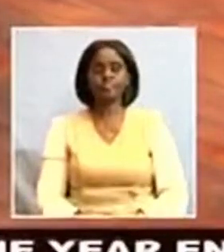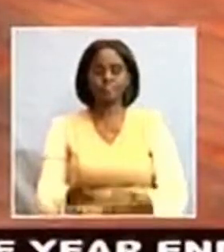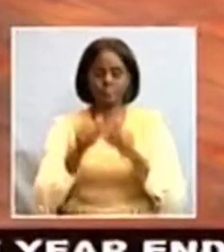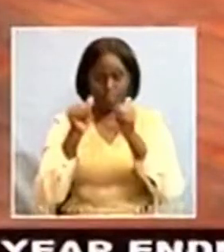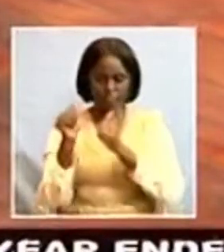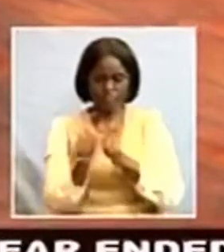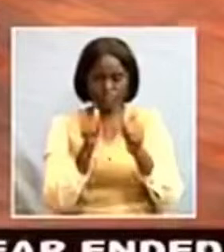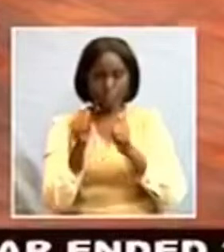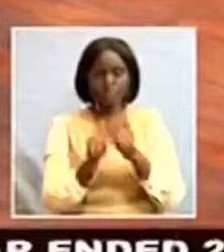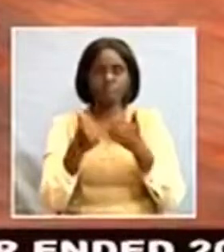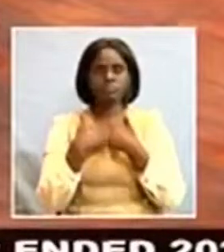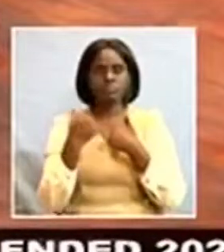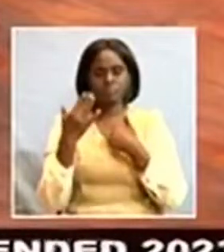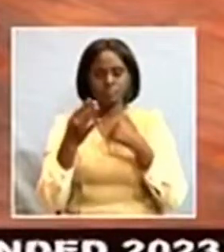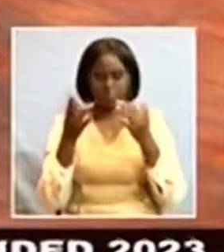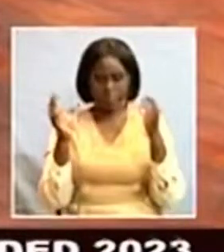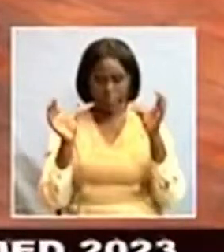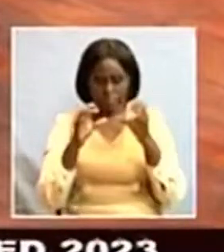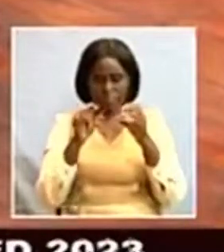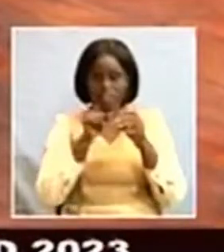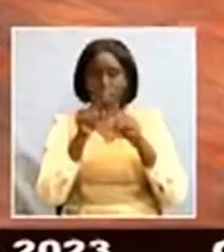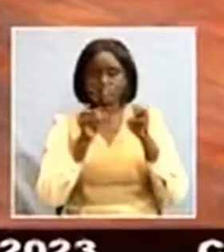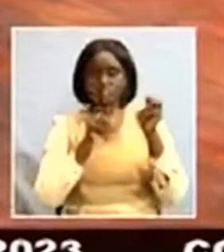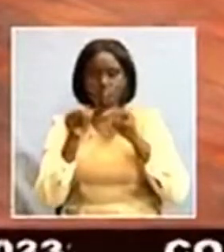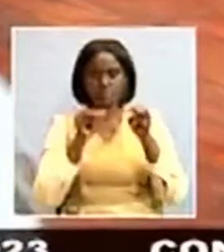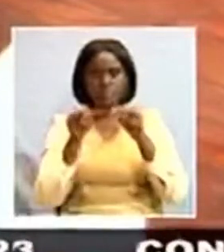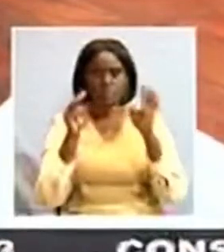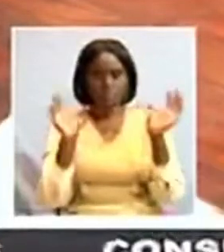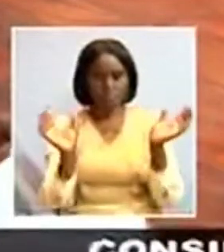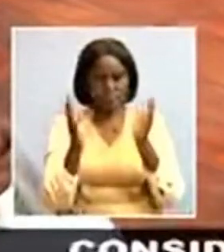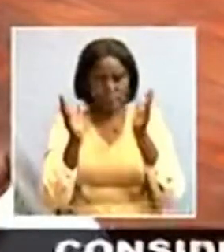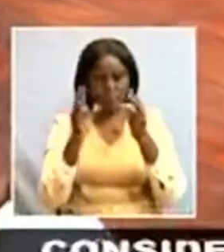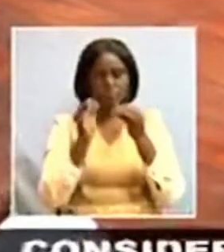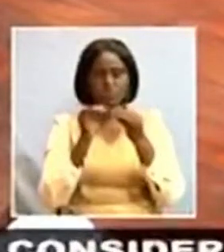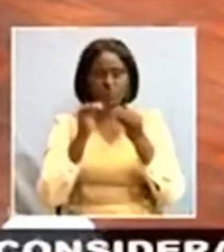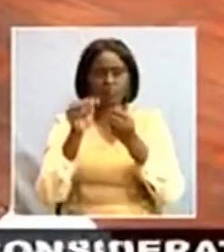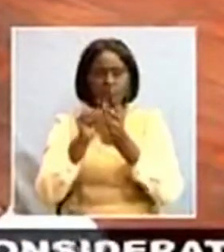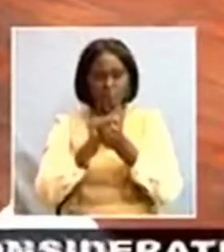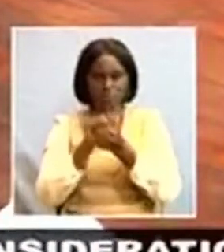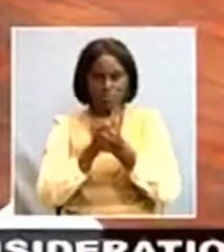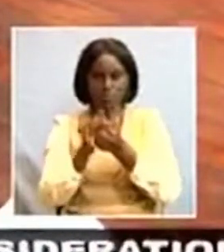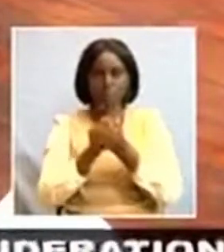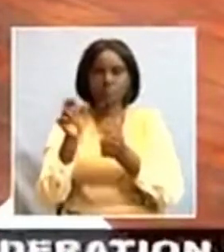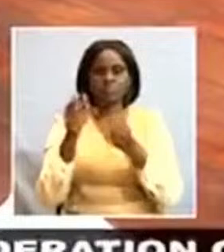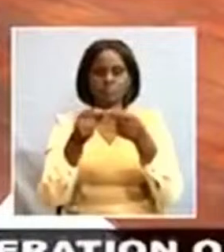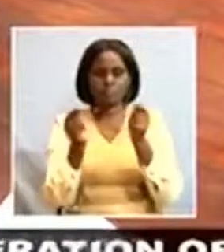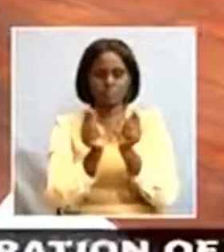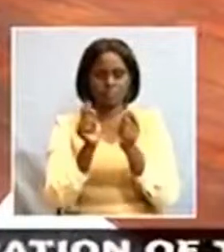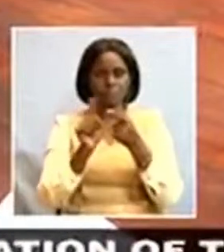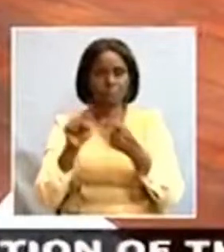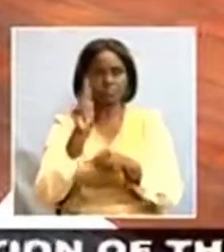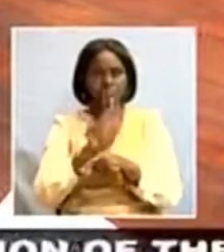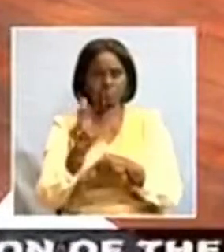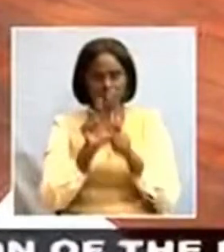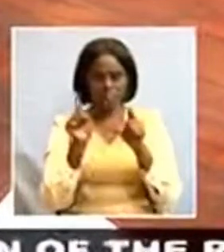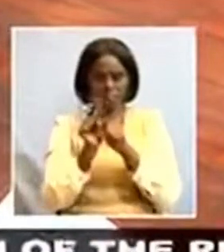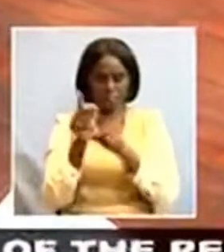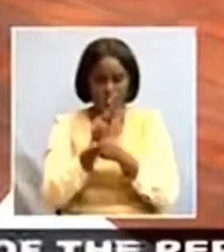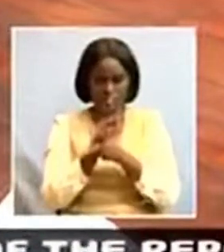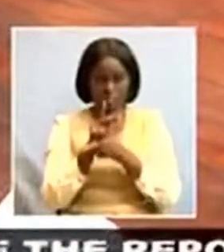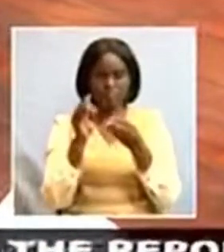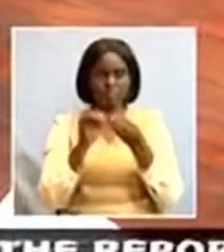Action taken, the council management encouraged the WASH groups to utilize and take care of the